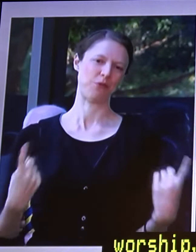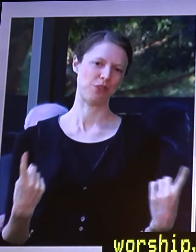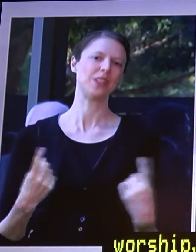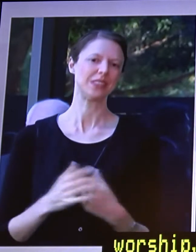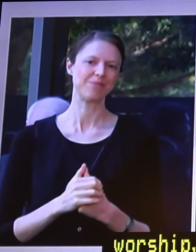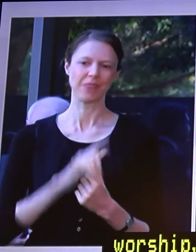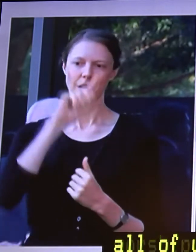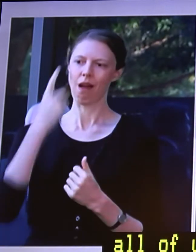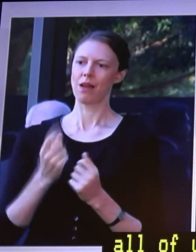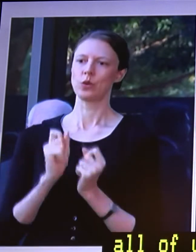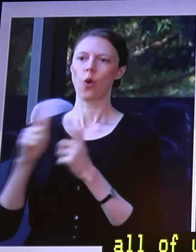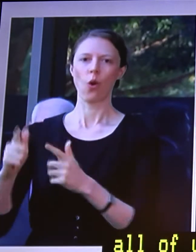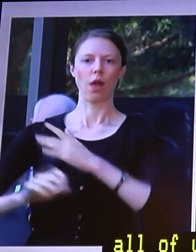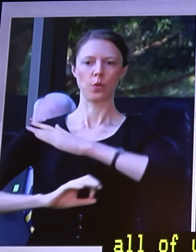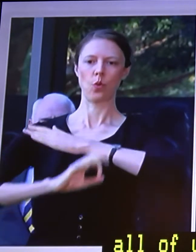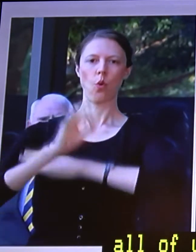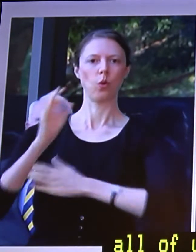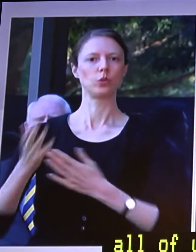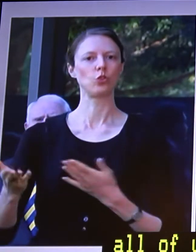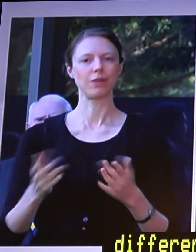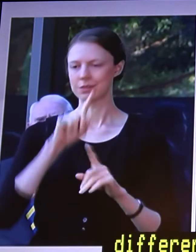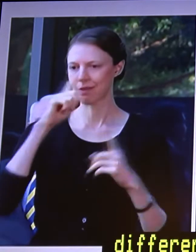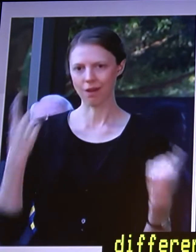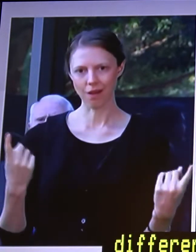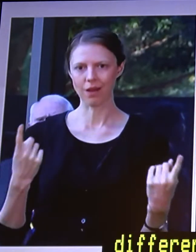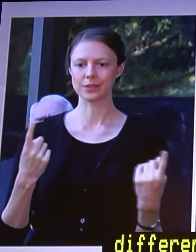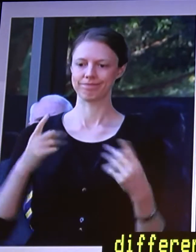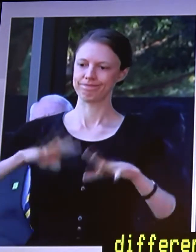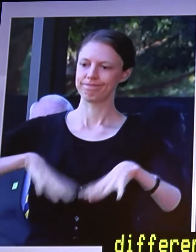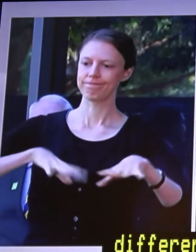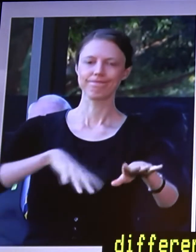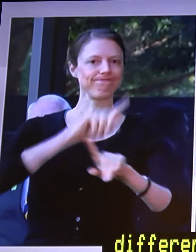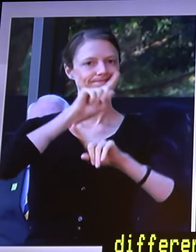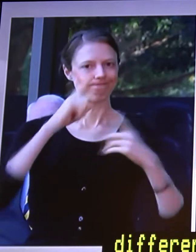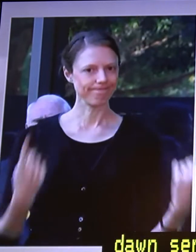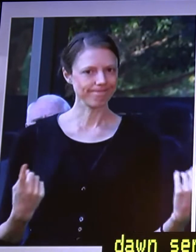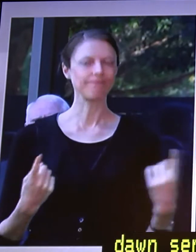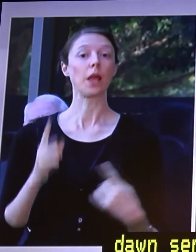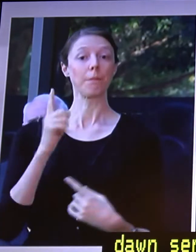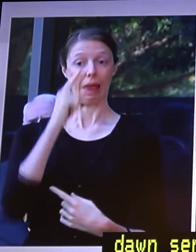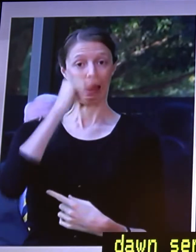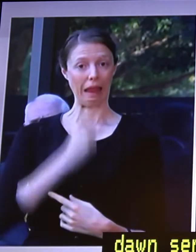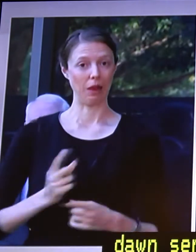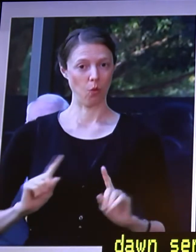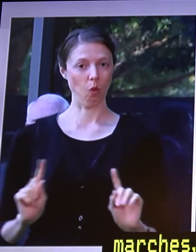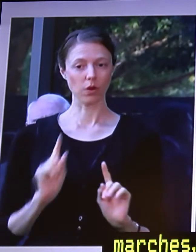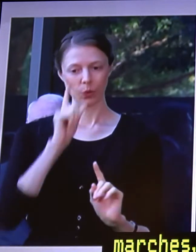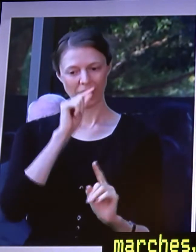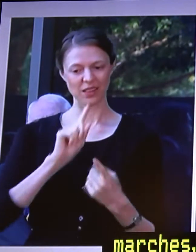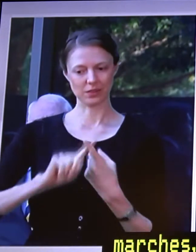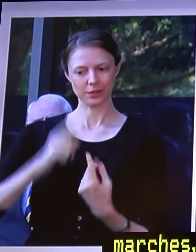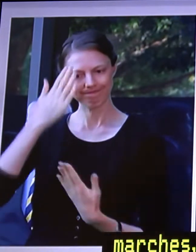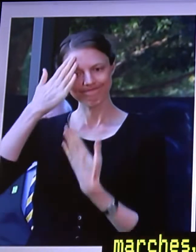dawn service, we can't turn up to marches, we can't turn up to those regular things we do, but what we can do is still